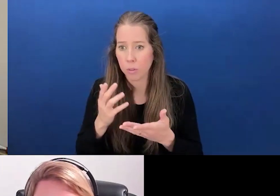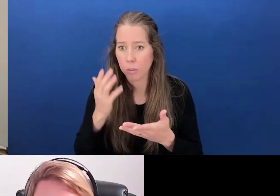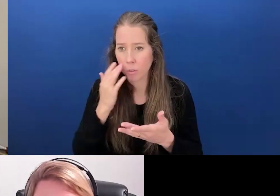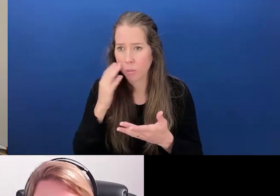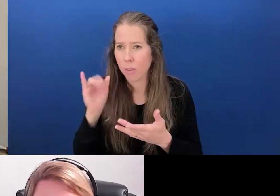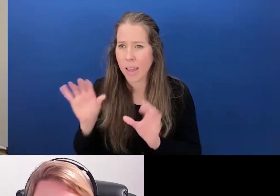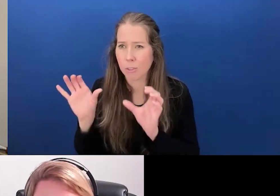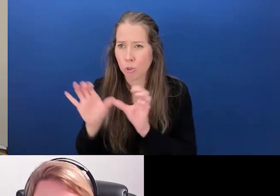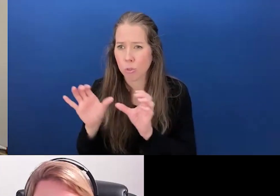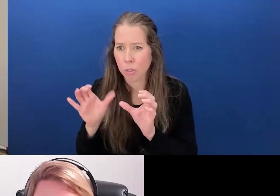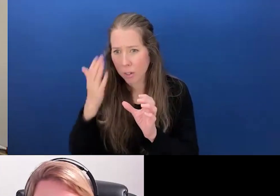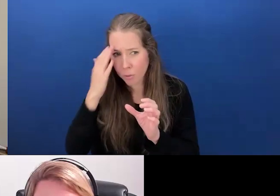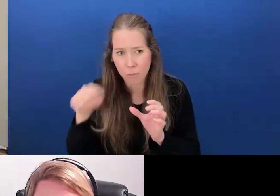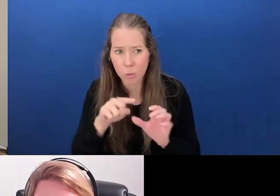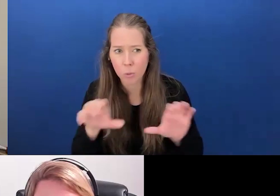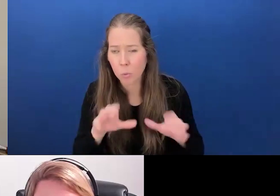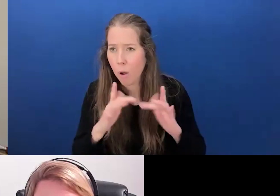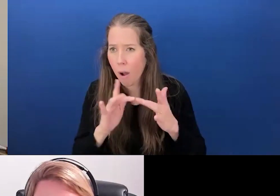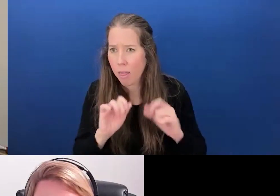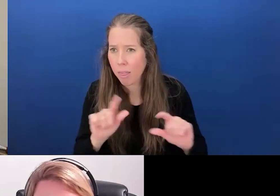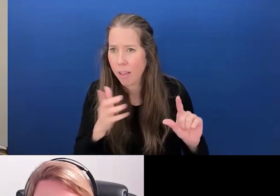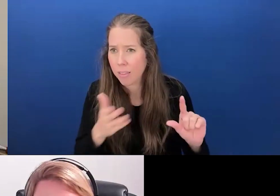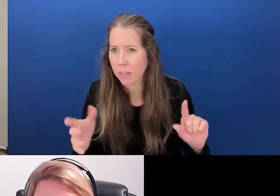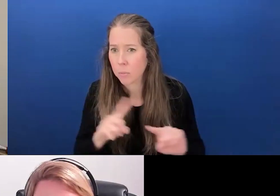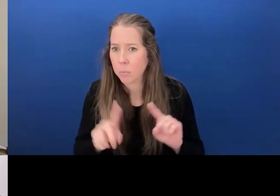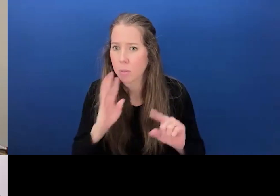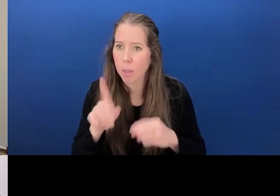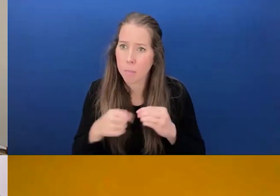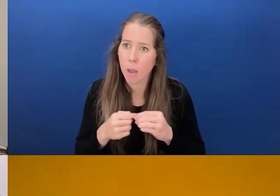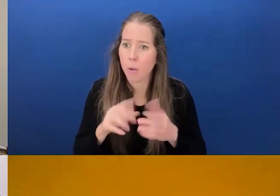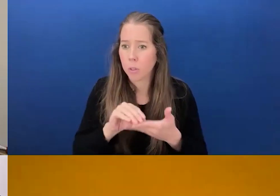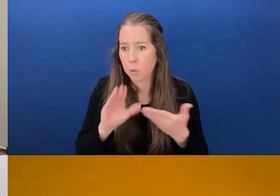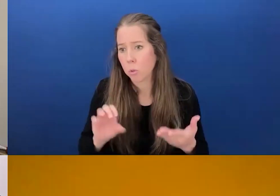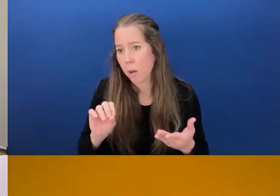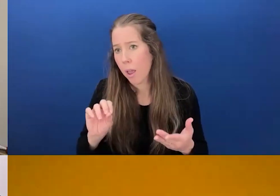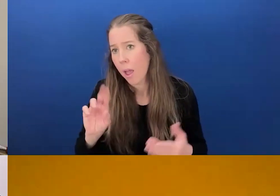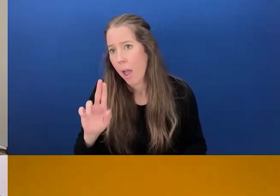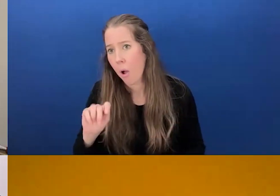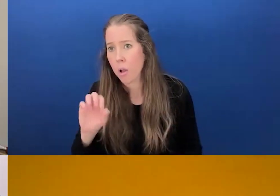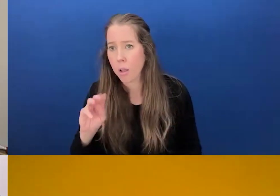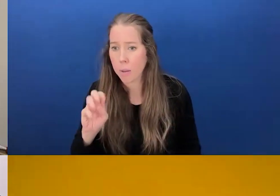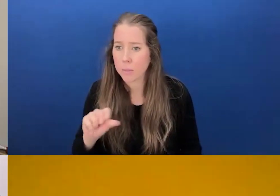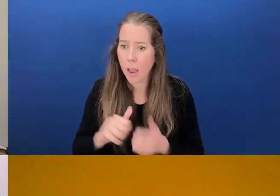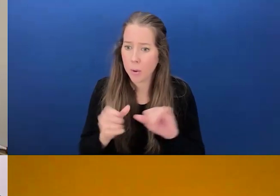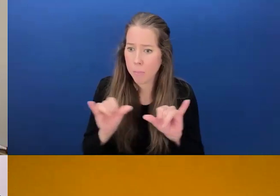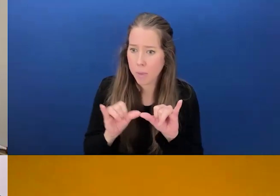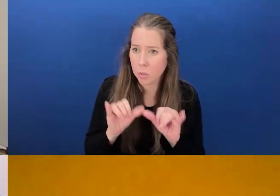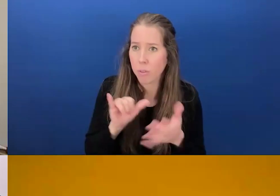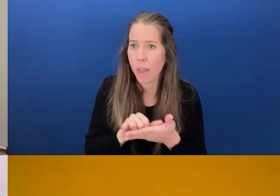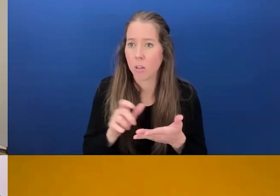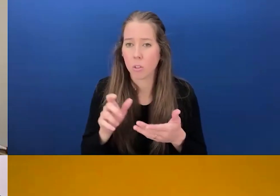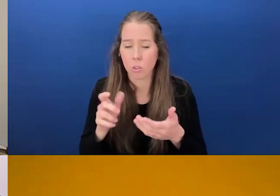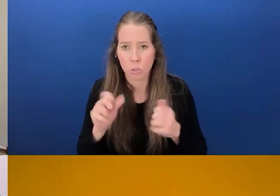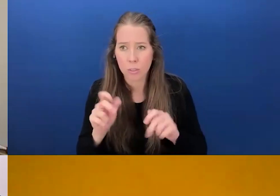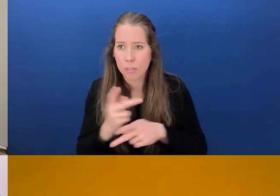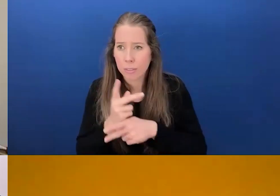know if anyone does any online stuff, but just talking about like student outcomes, how you can measure them. We're thinking about getting that data set as as far as